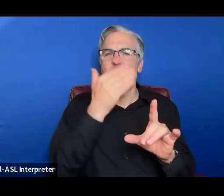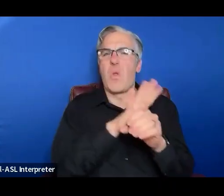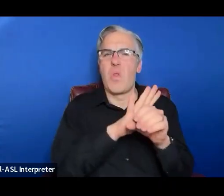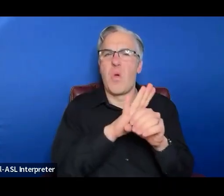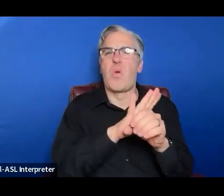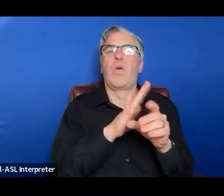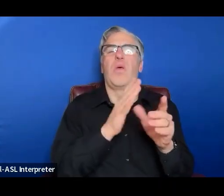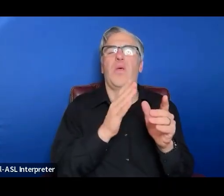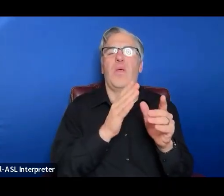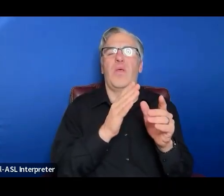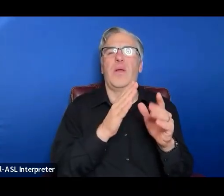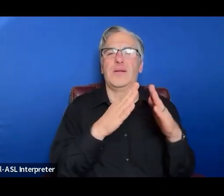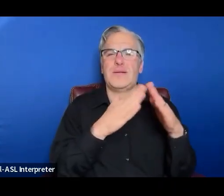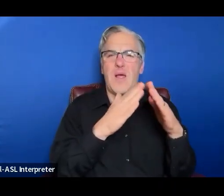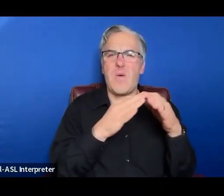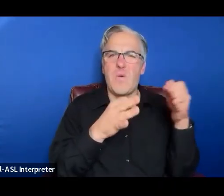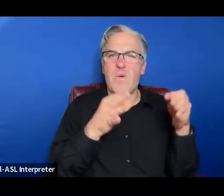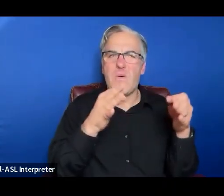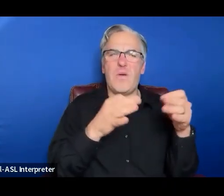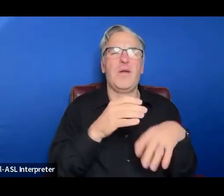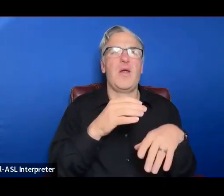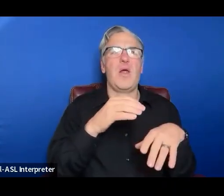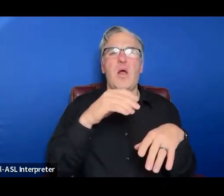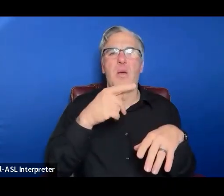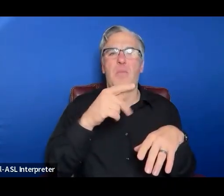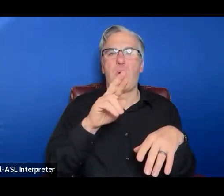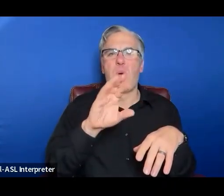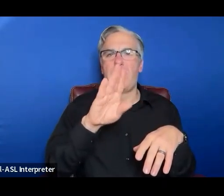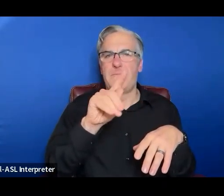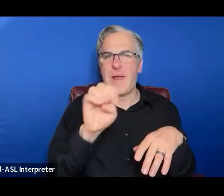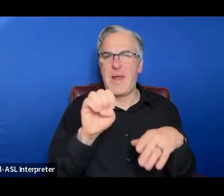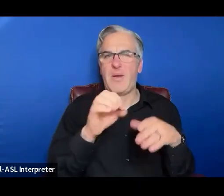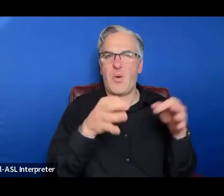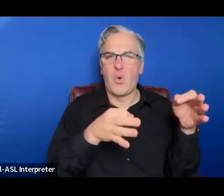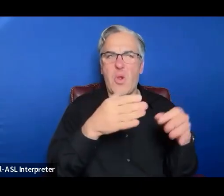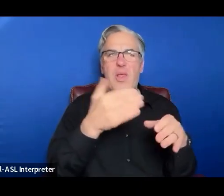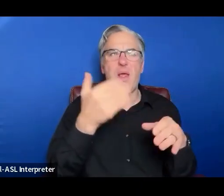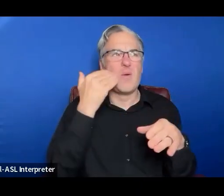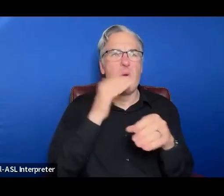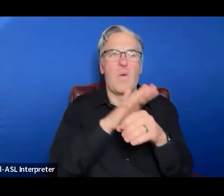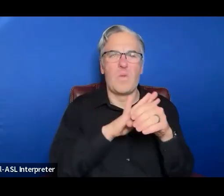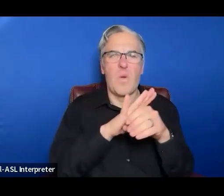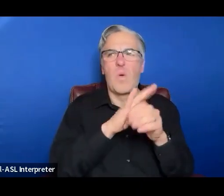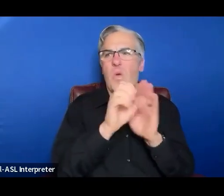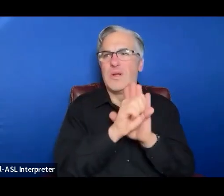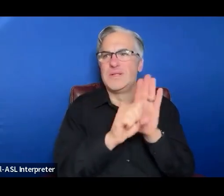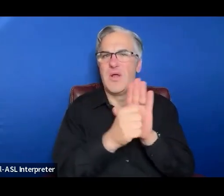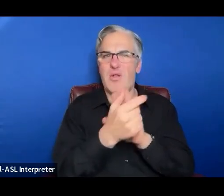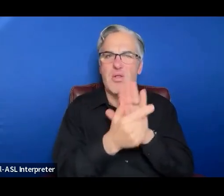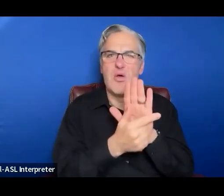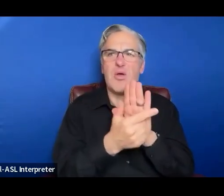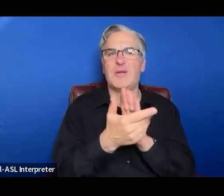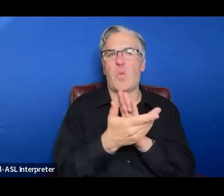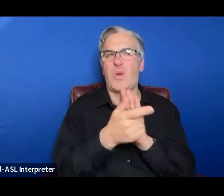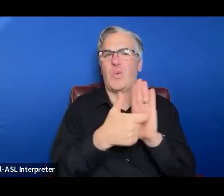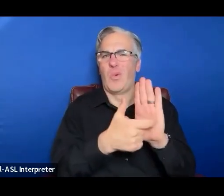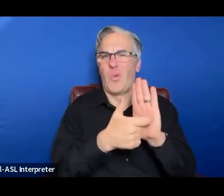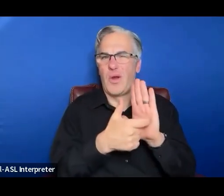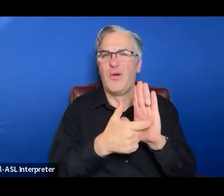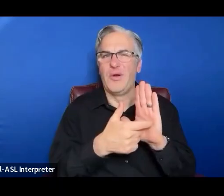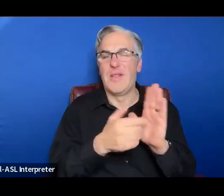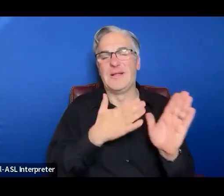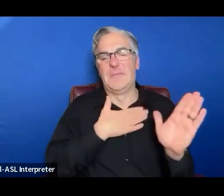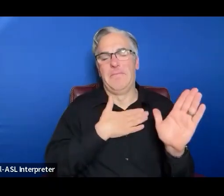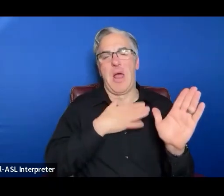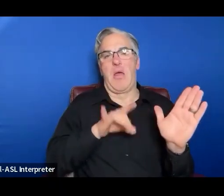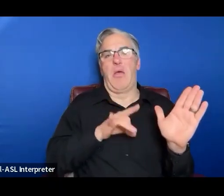what they require. They know the local rules, statutes, and what's needed. So that's my